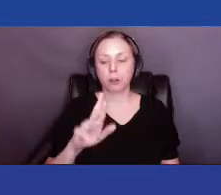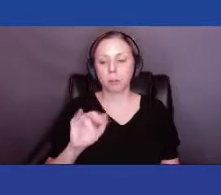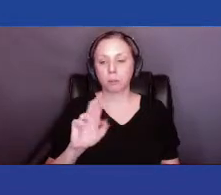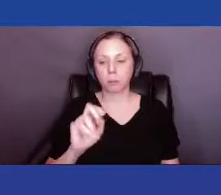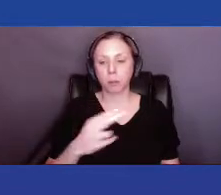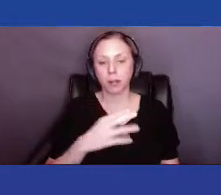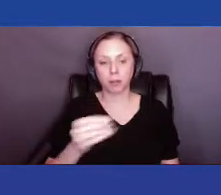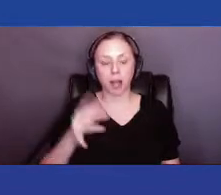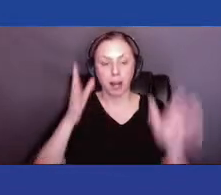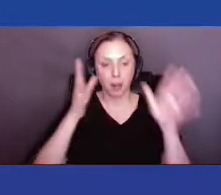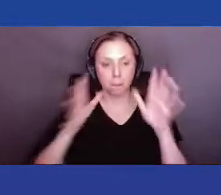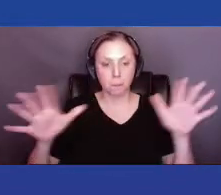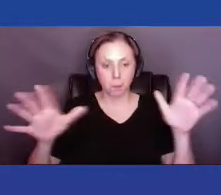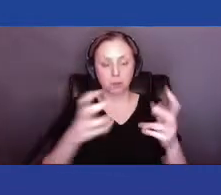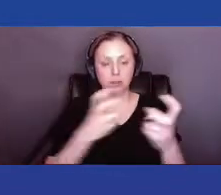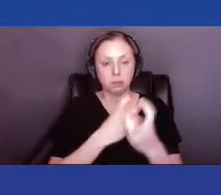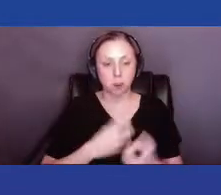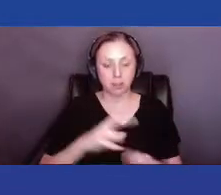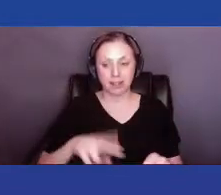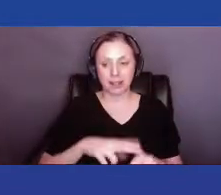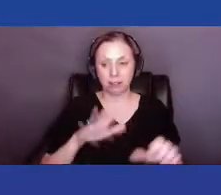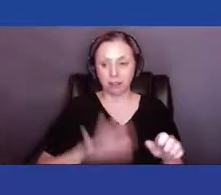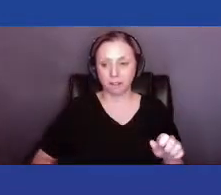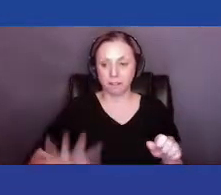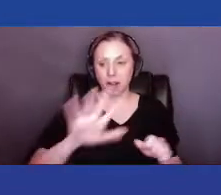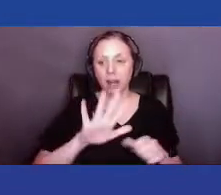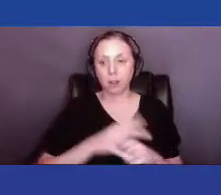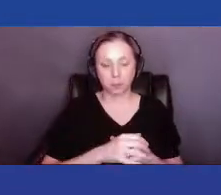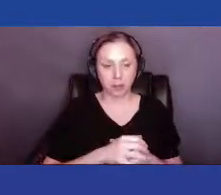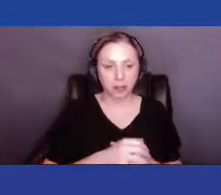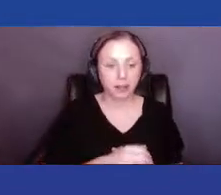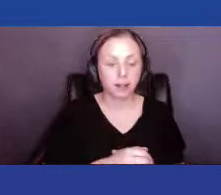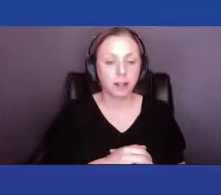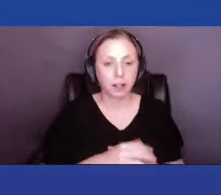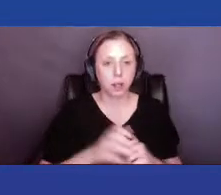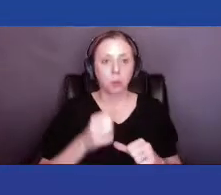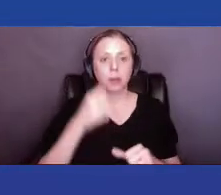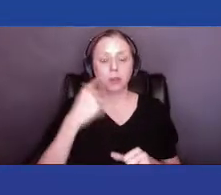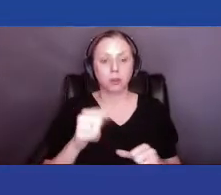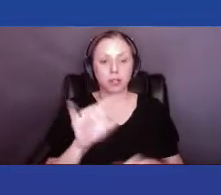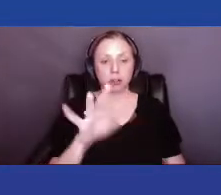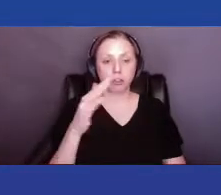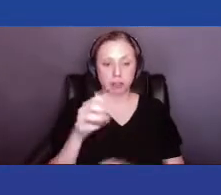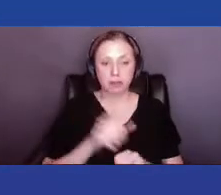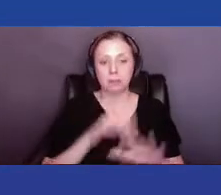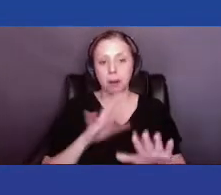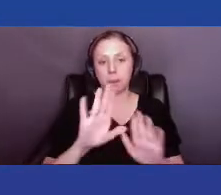natural environment with a lot of green trees and a mountain in the background. Next slide.